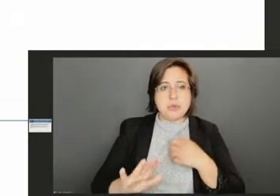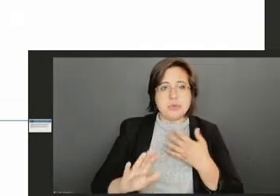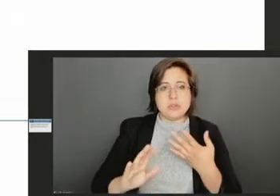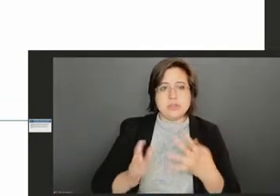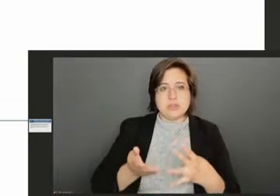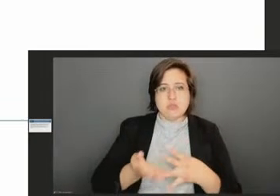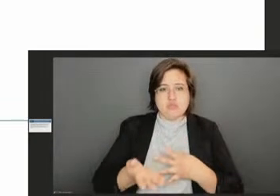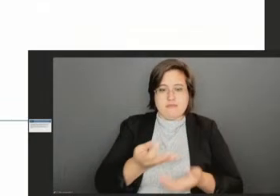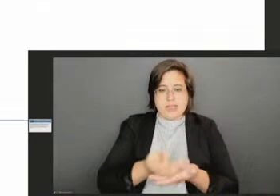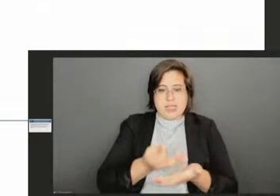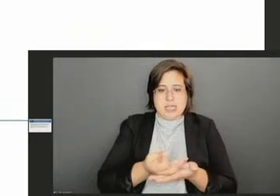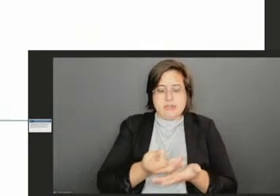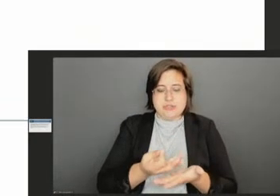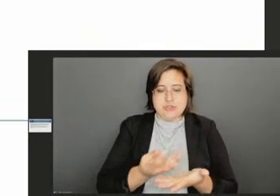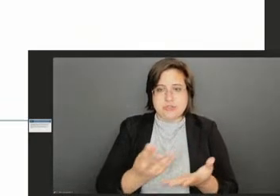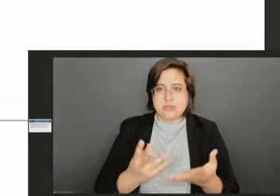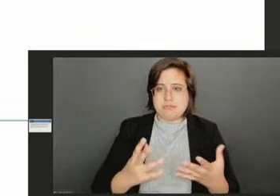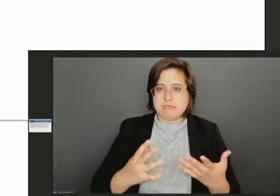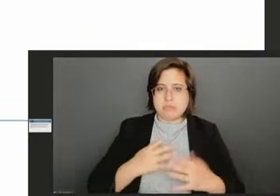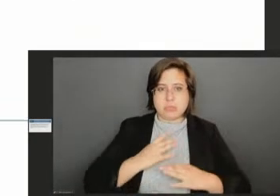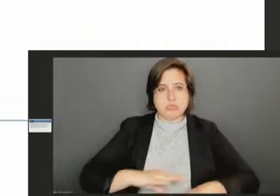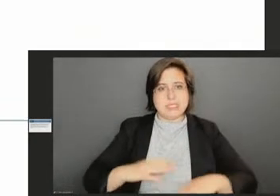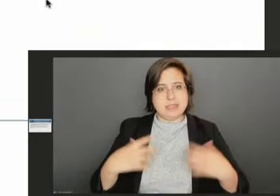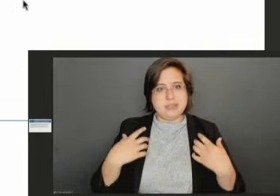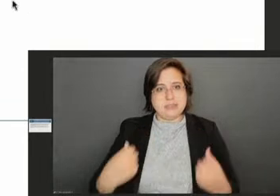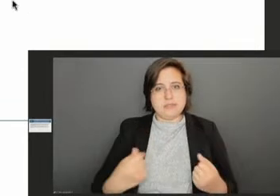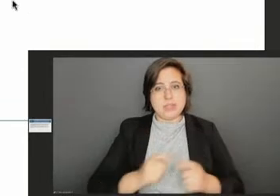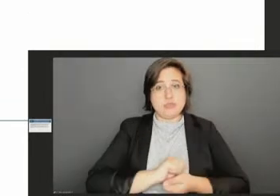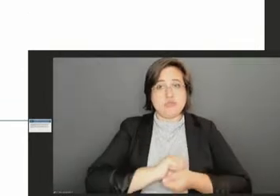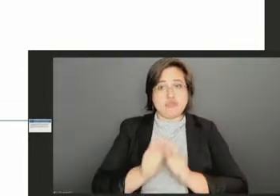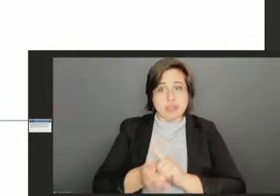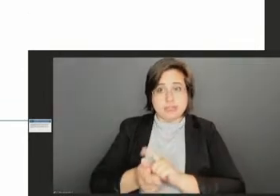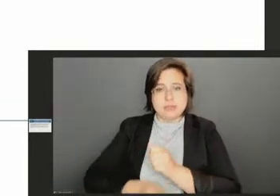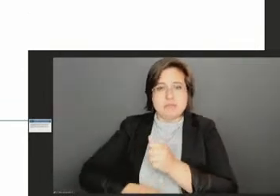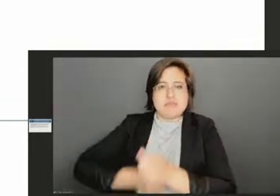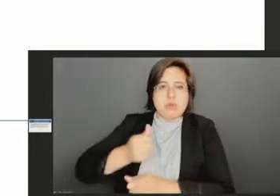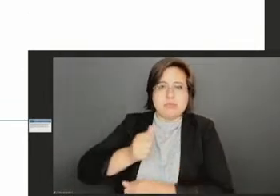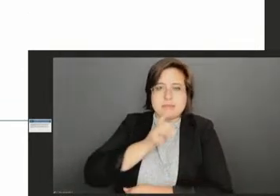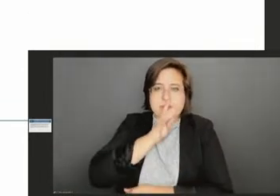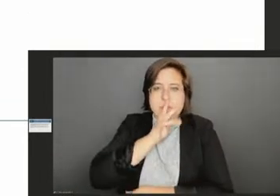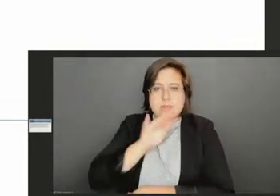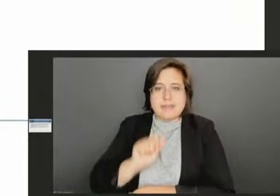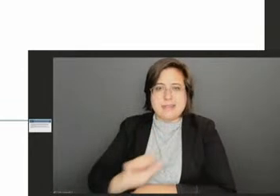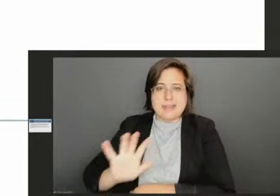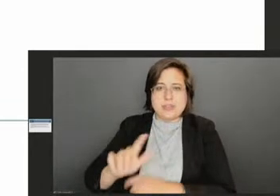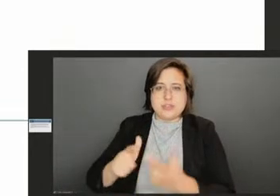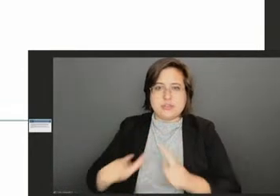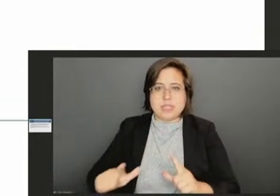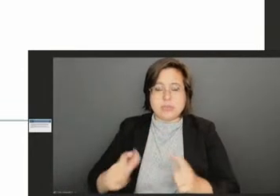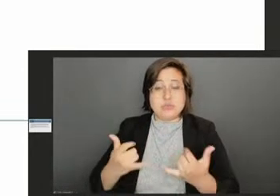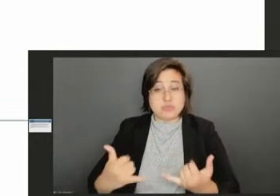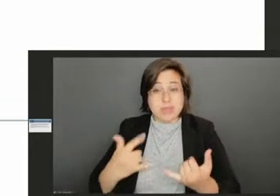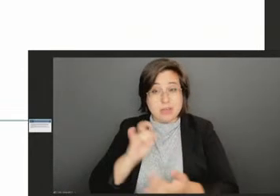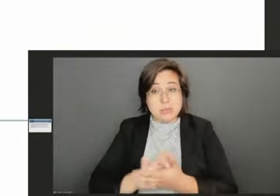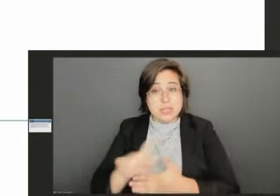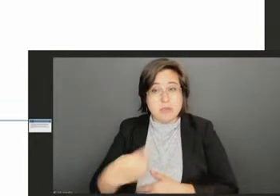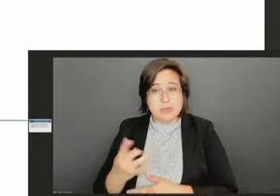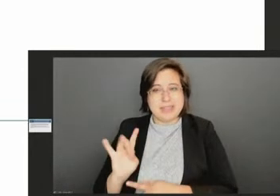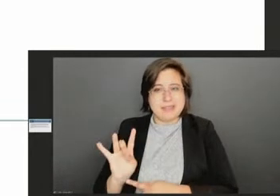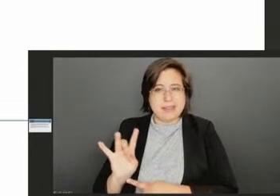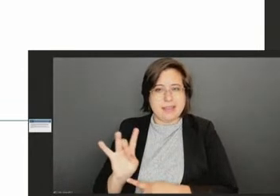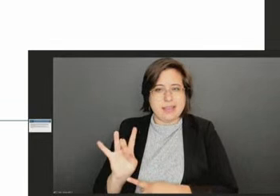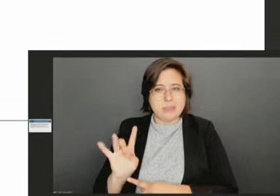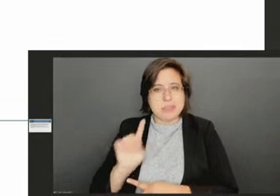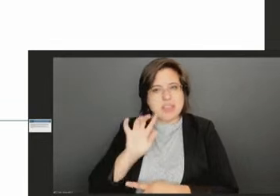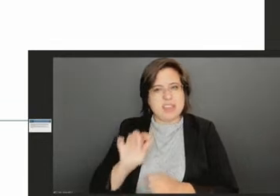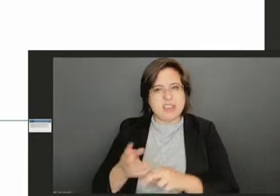relief, are translated into most spoken Asian languages. Right now, we believe that there's only 8, but I think it